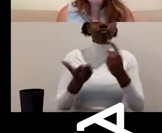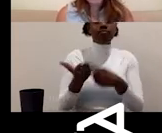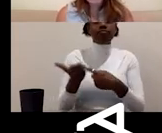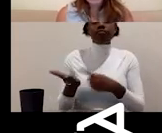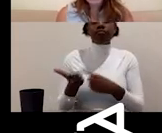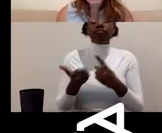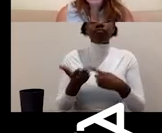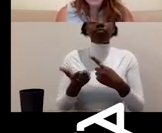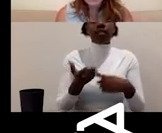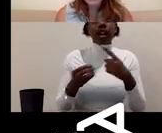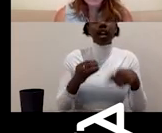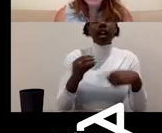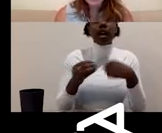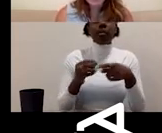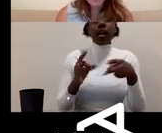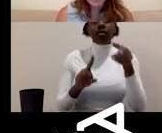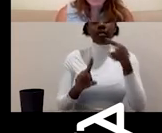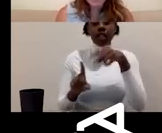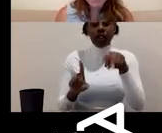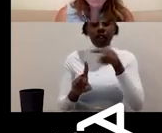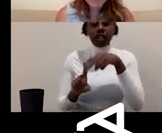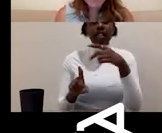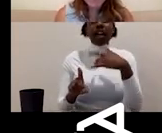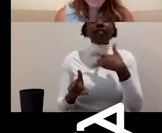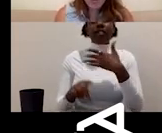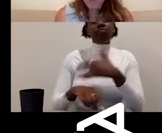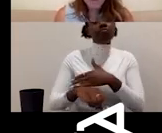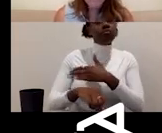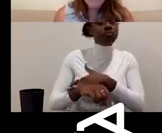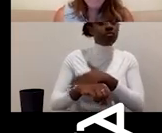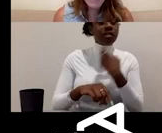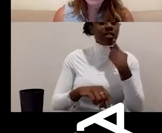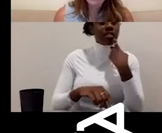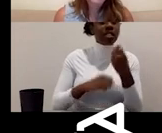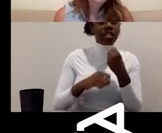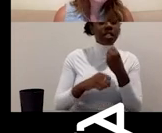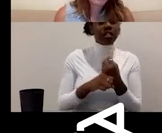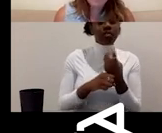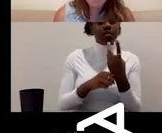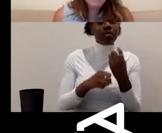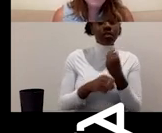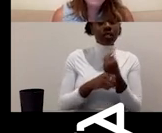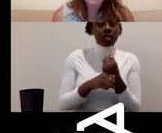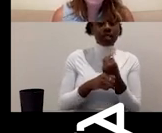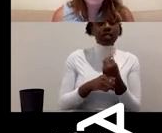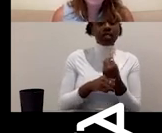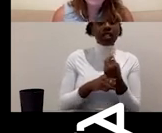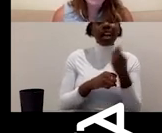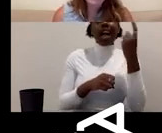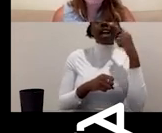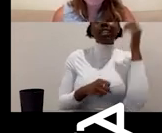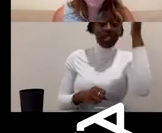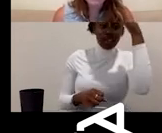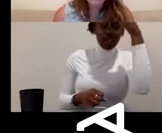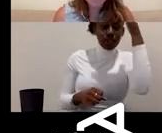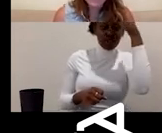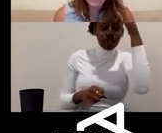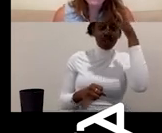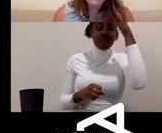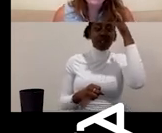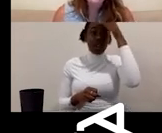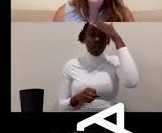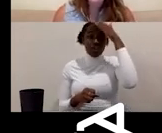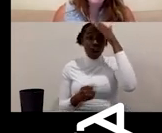more grounded, I would say, in the past year or two, which has been helpful. I think Trump helped, having, you know, like an outright bigot in the